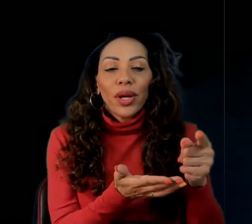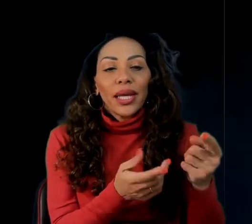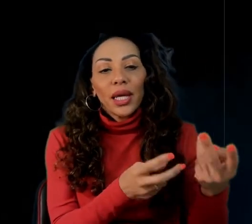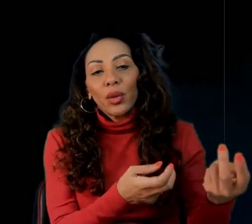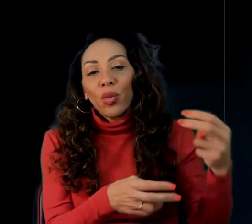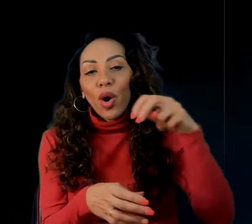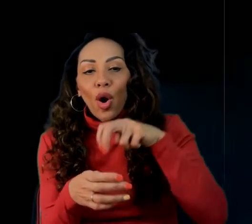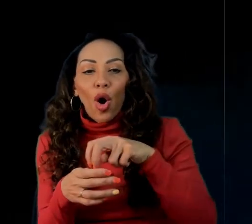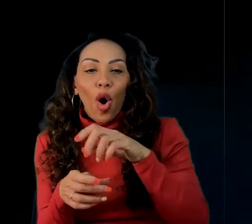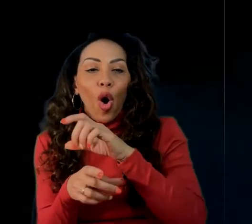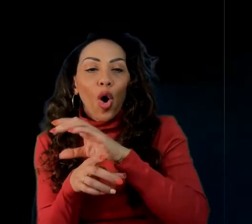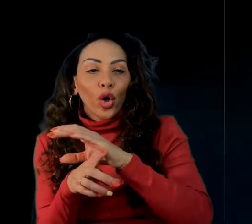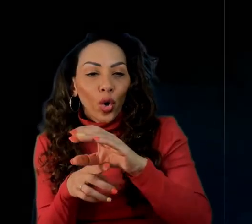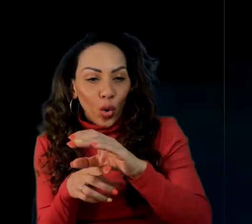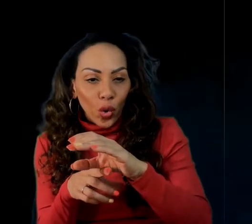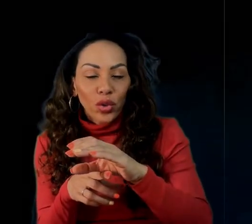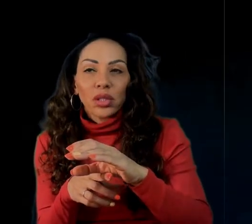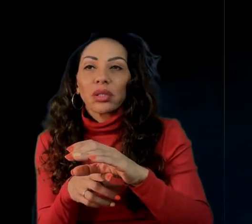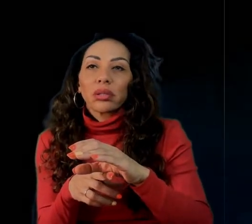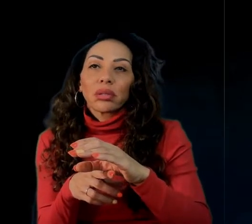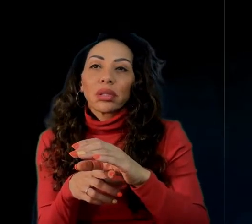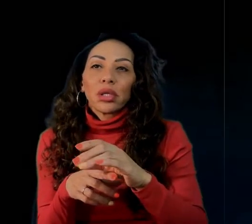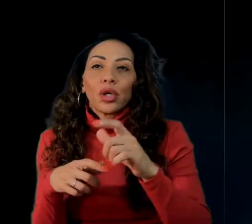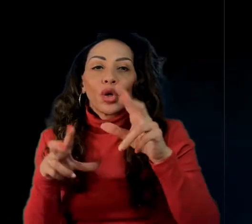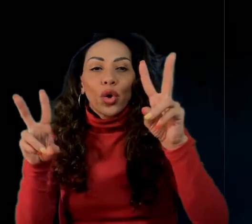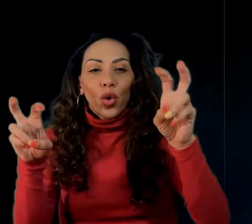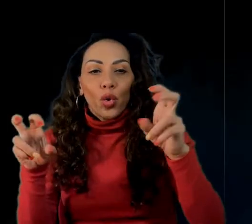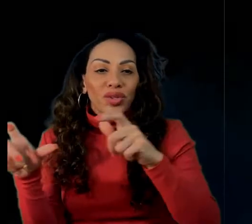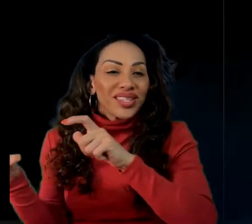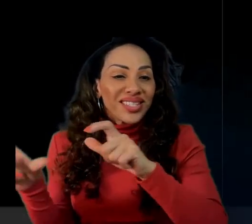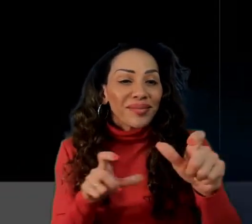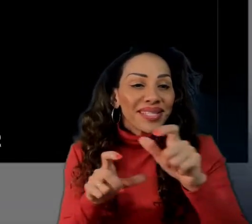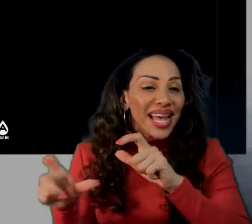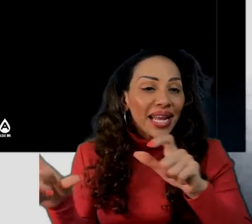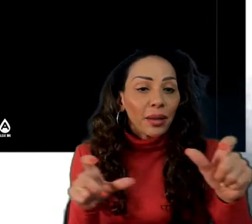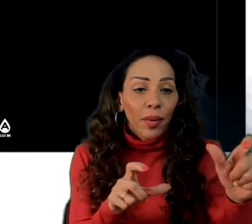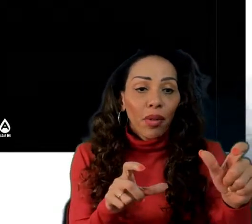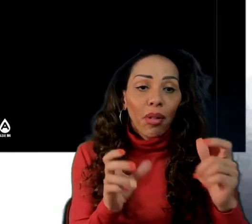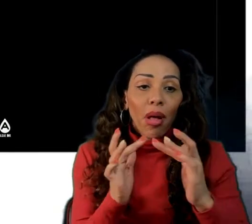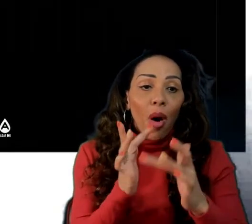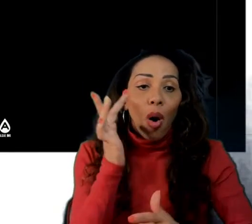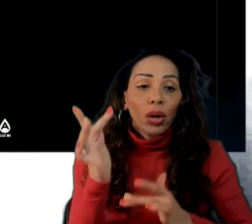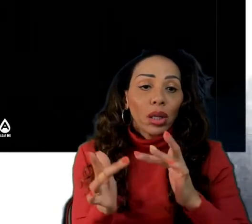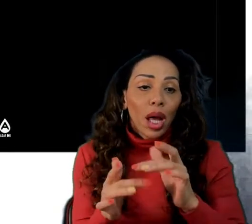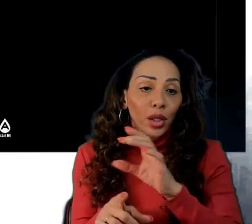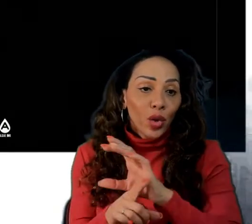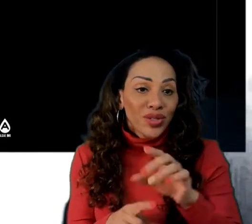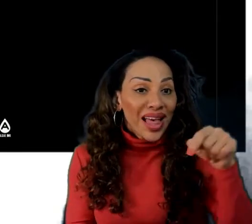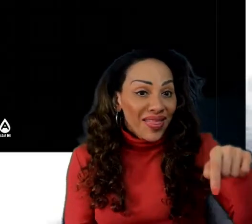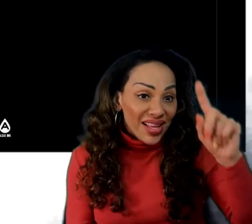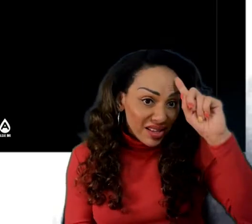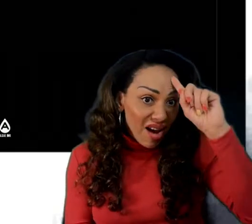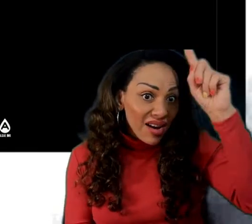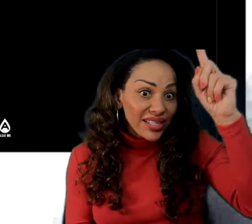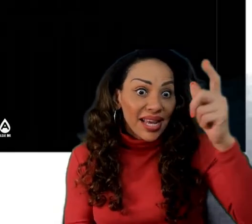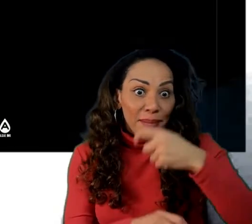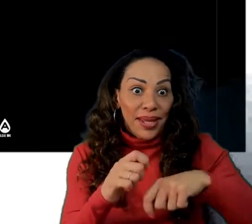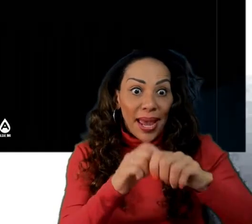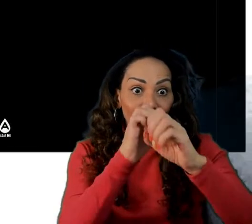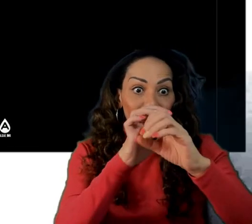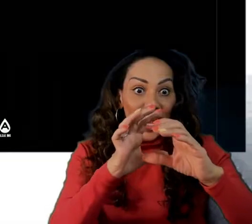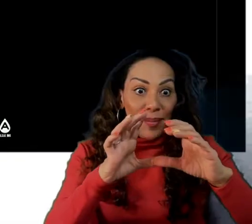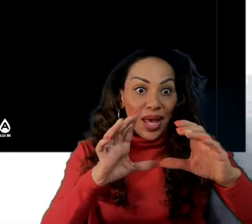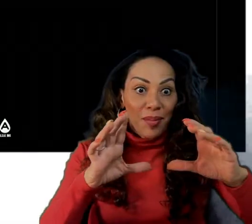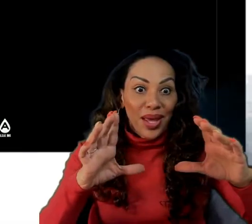online, and we just kept talking about ideas, and this one just snowballed. And then as